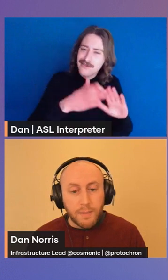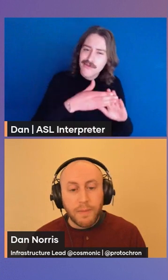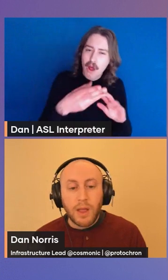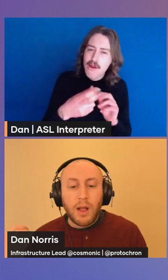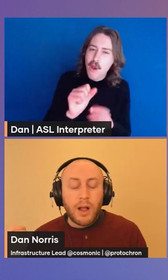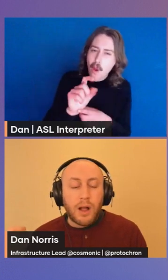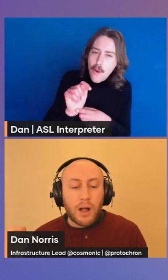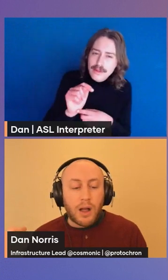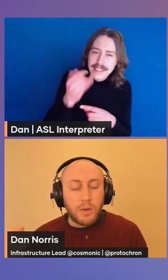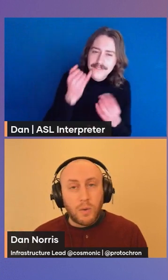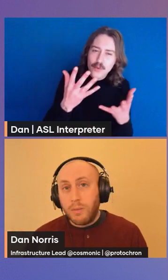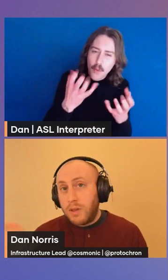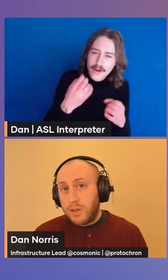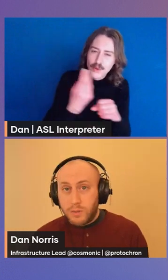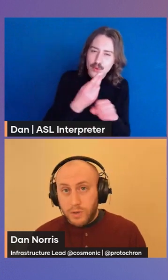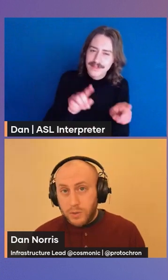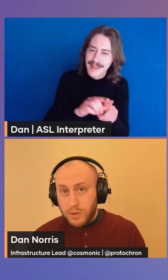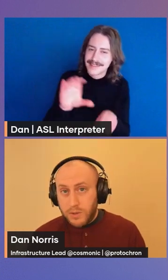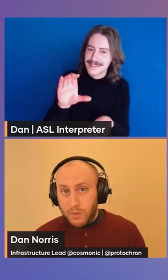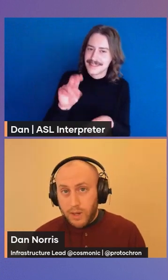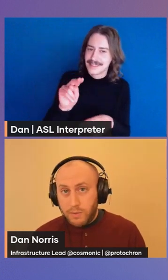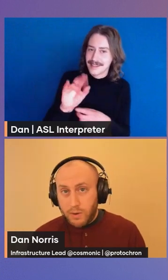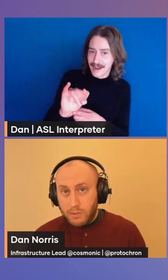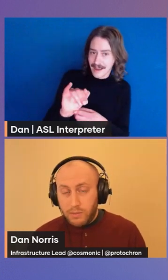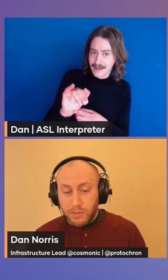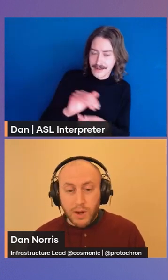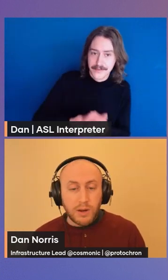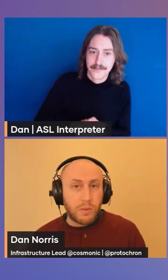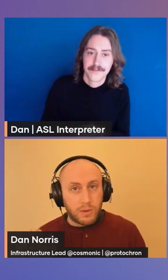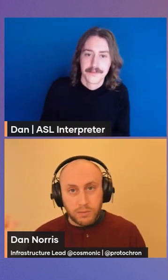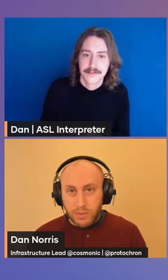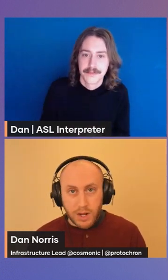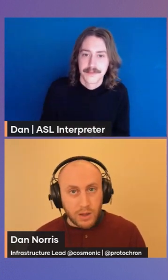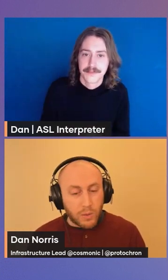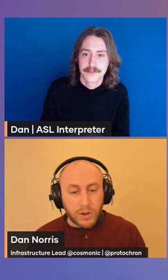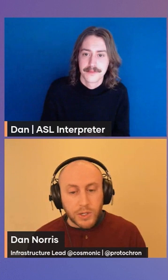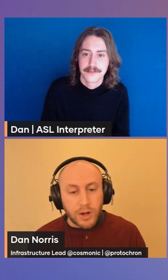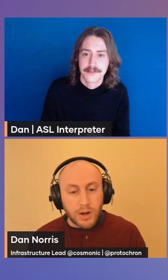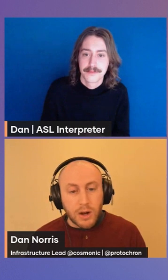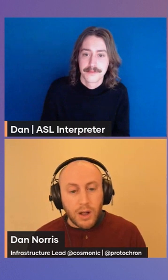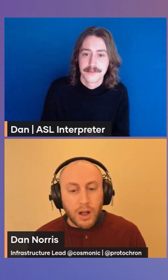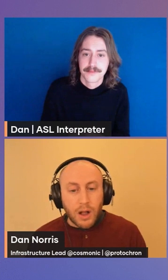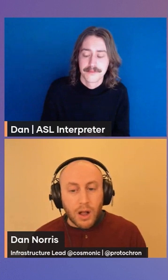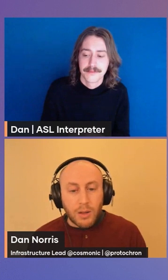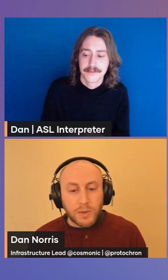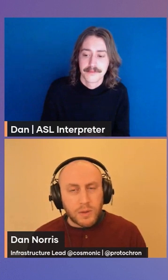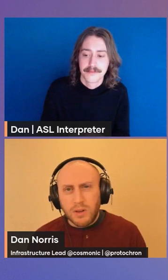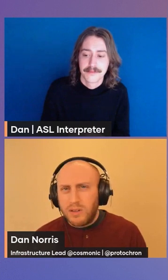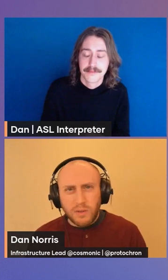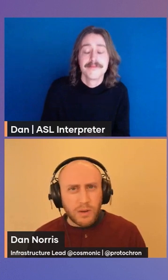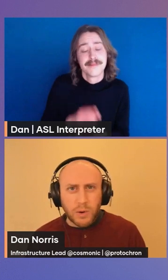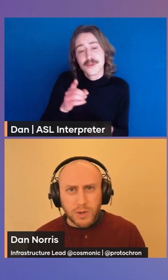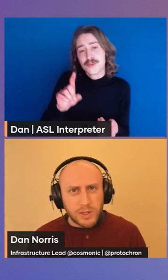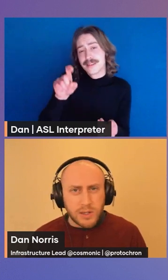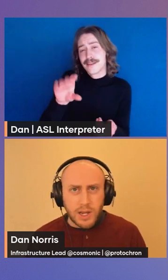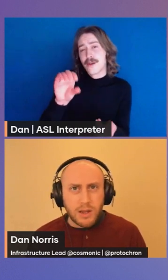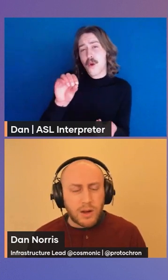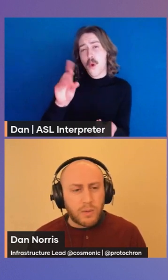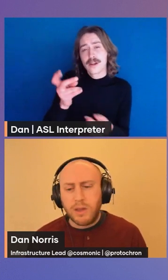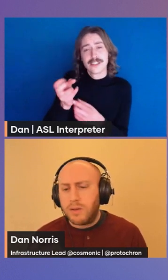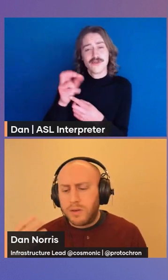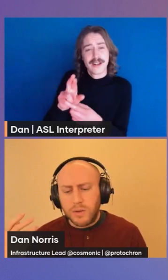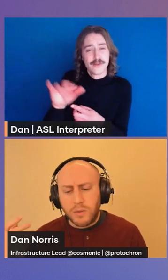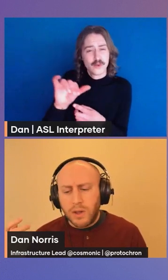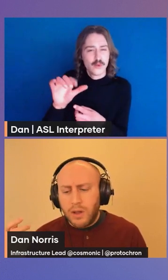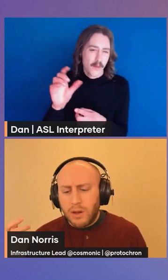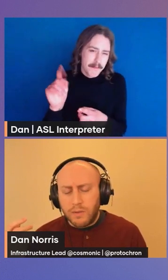CNI. Normally, this is what you would use Nomad for, right, or any other orchestrator. So there are different approaches to take here, right? You